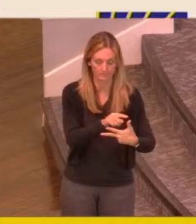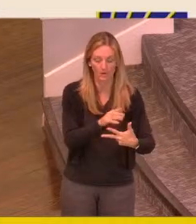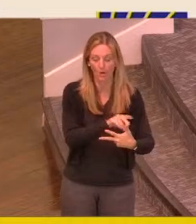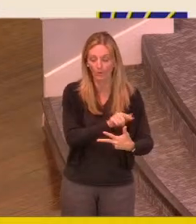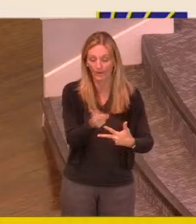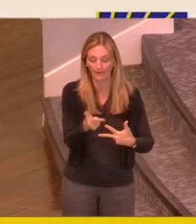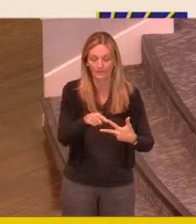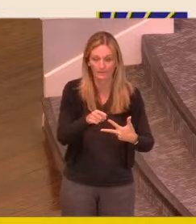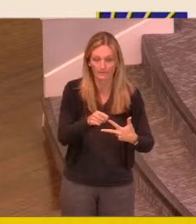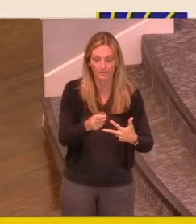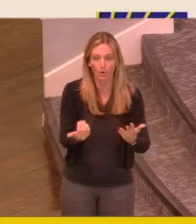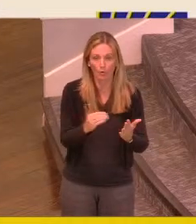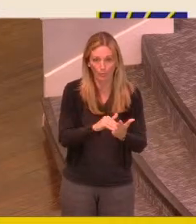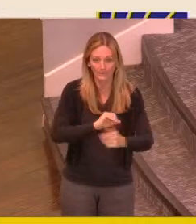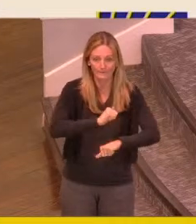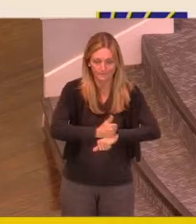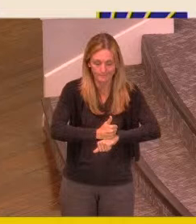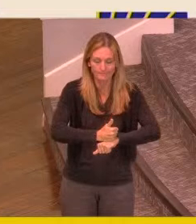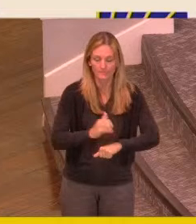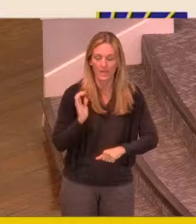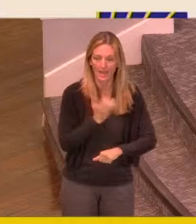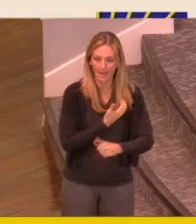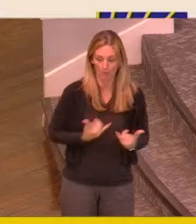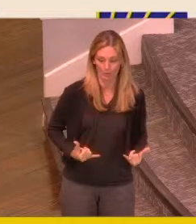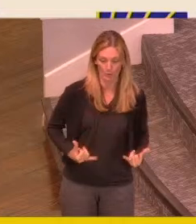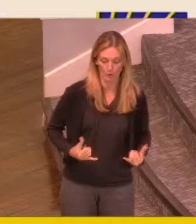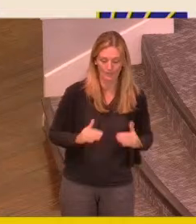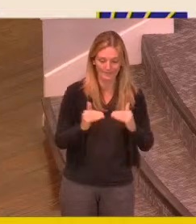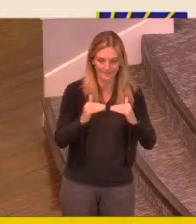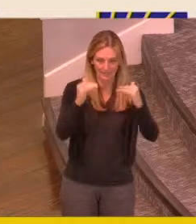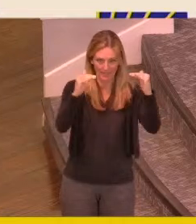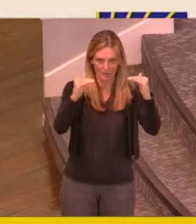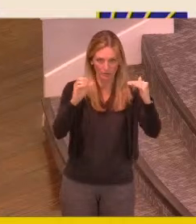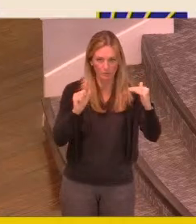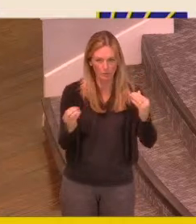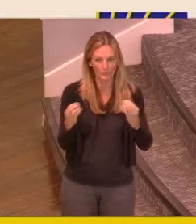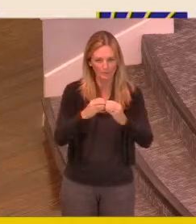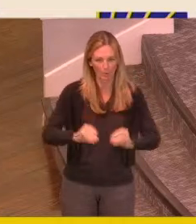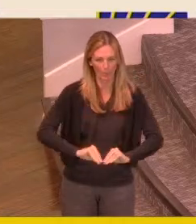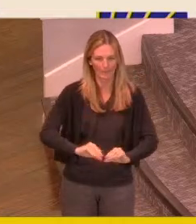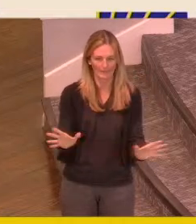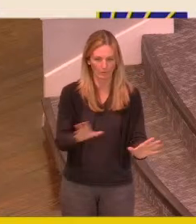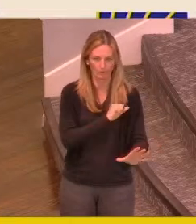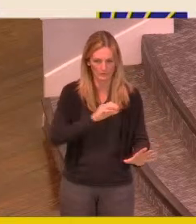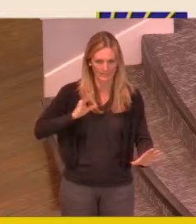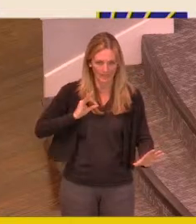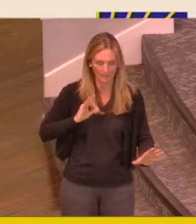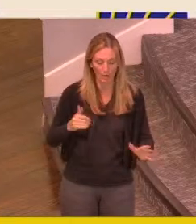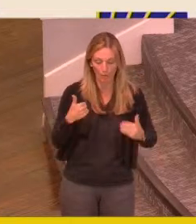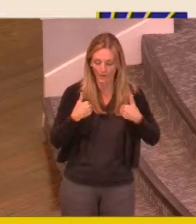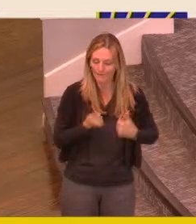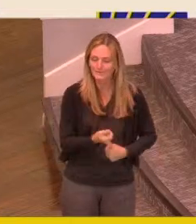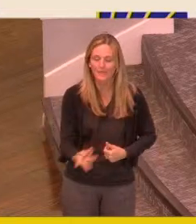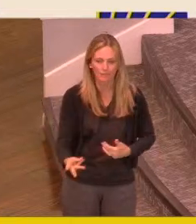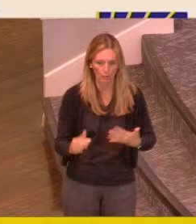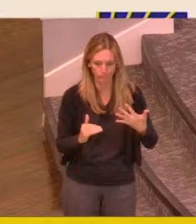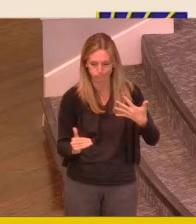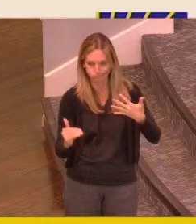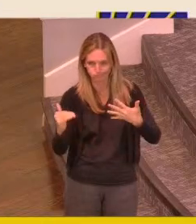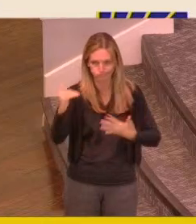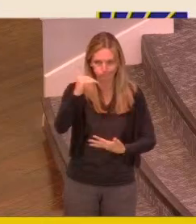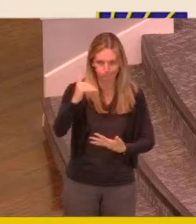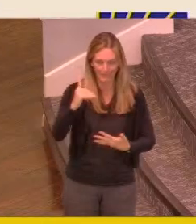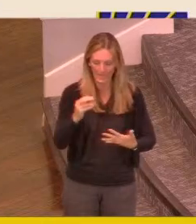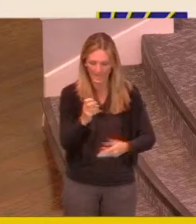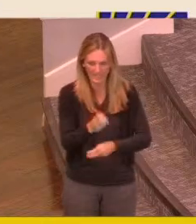was to reorganize our current scales to create clarity for staff. We have multiple scales. It's difficult